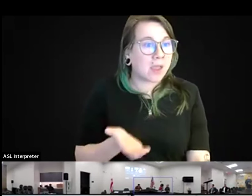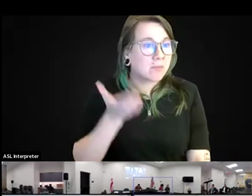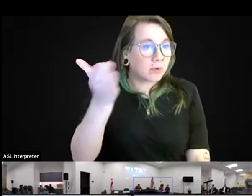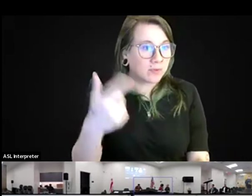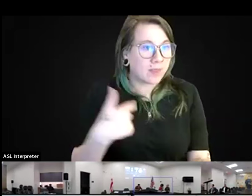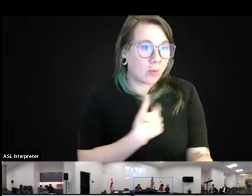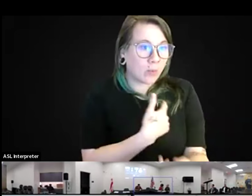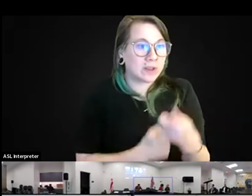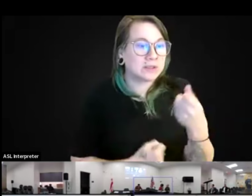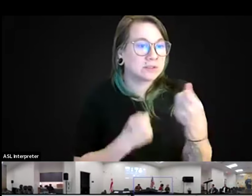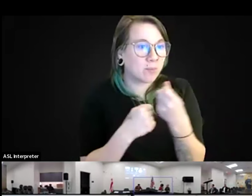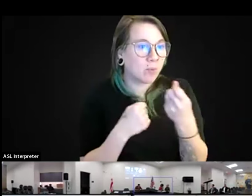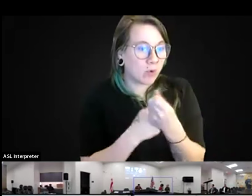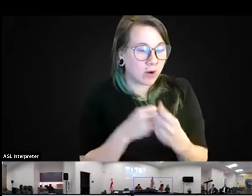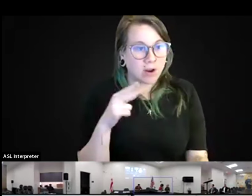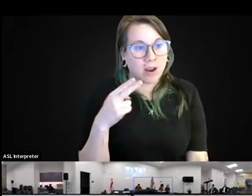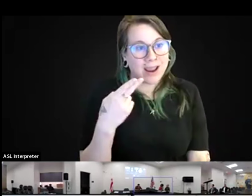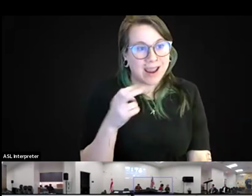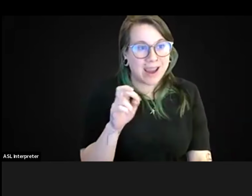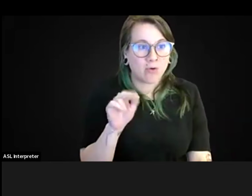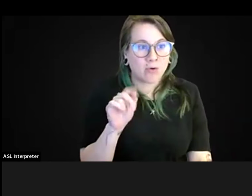Shelter.